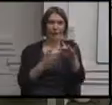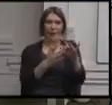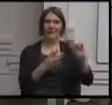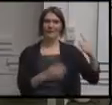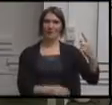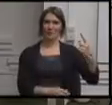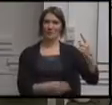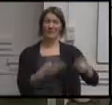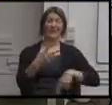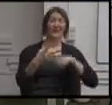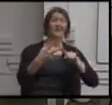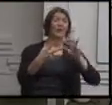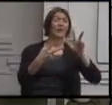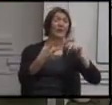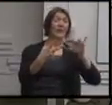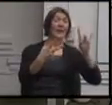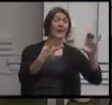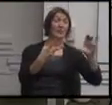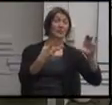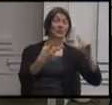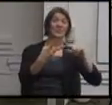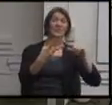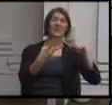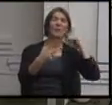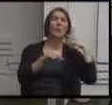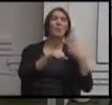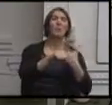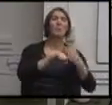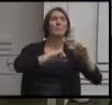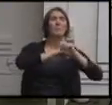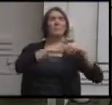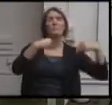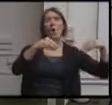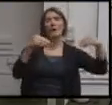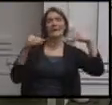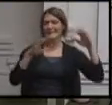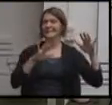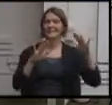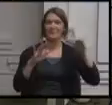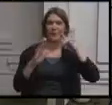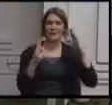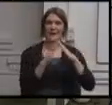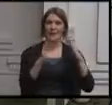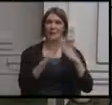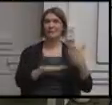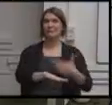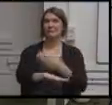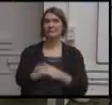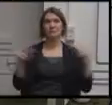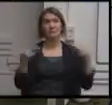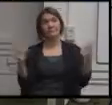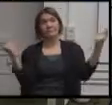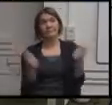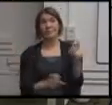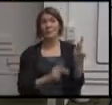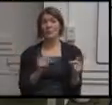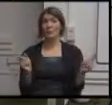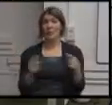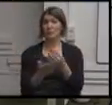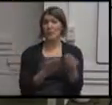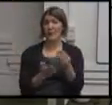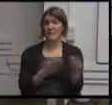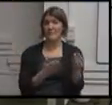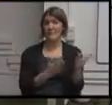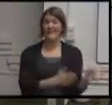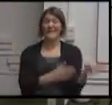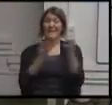also looking for $3,800 to do some enhanced marketing programs for the Downtown Improvement District. The